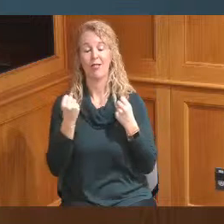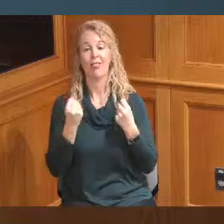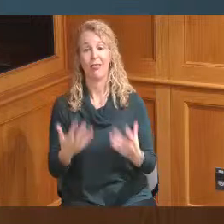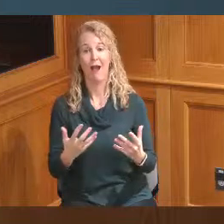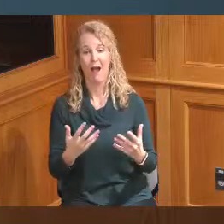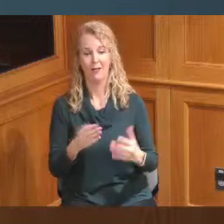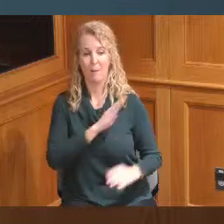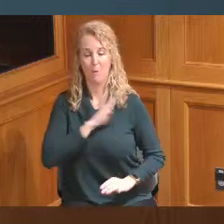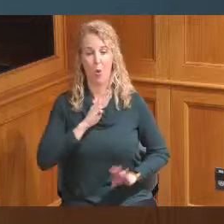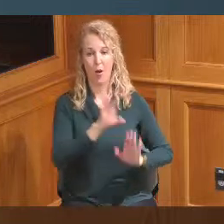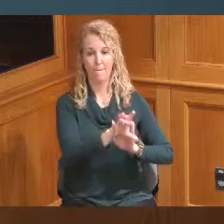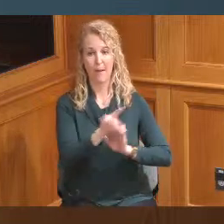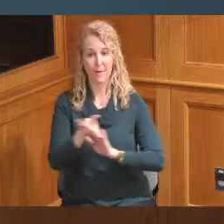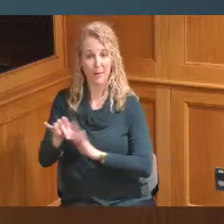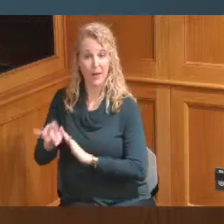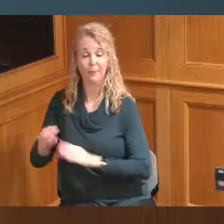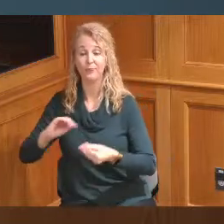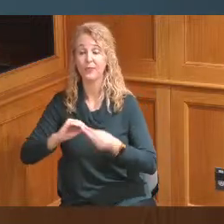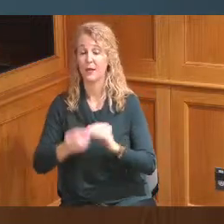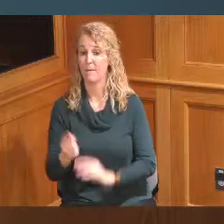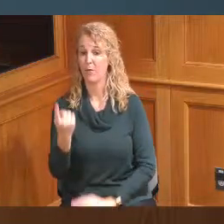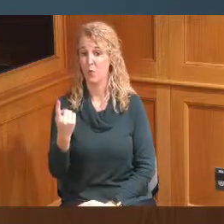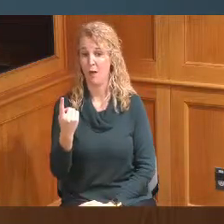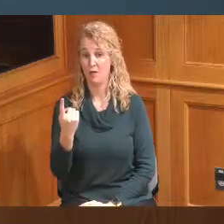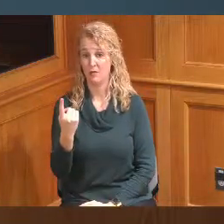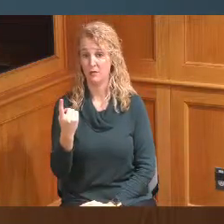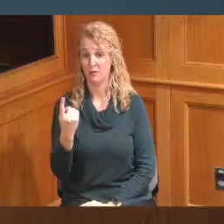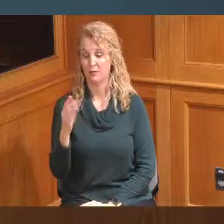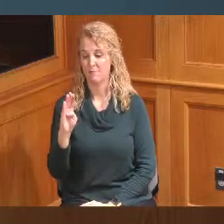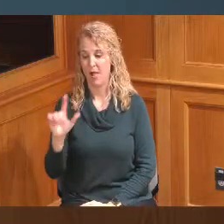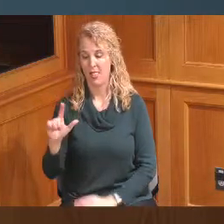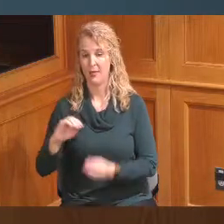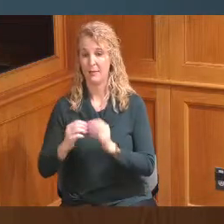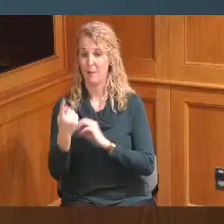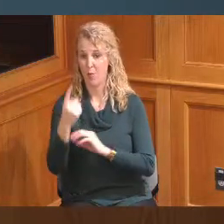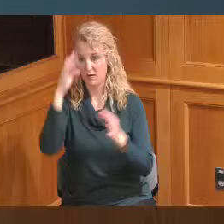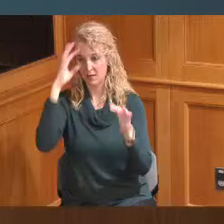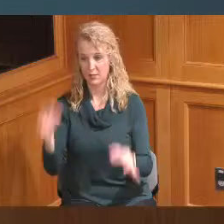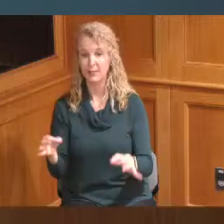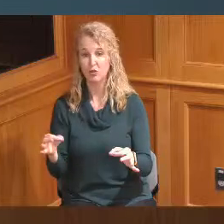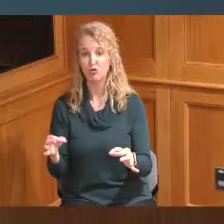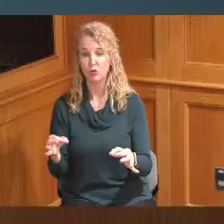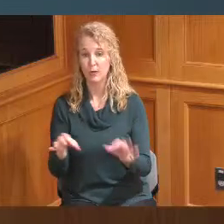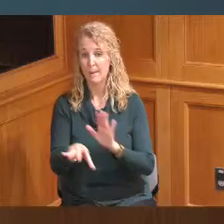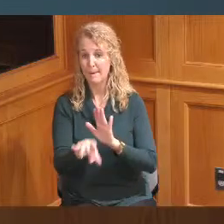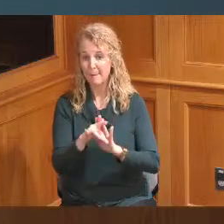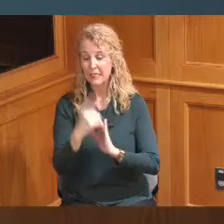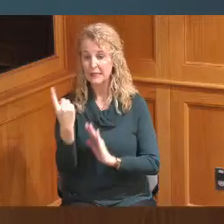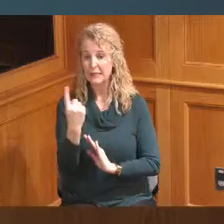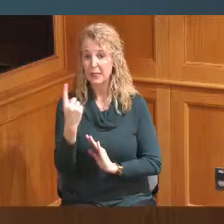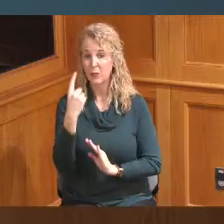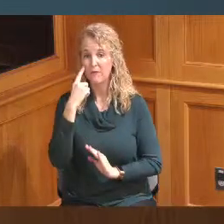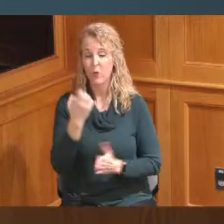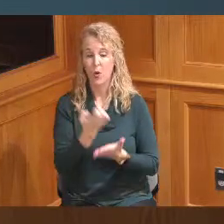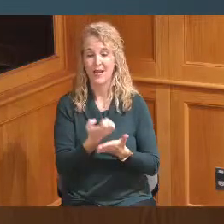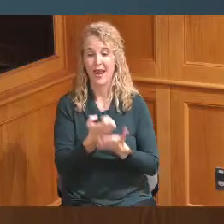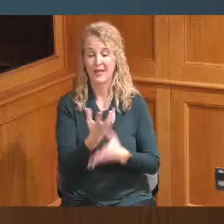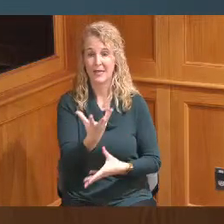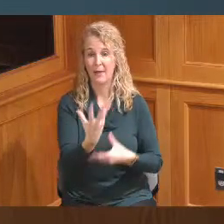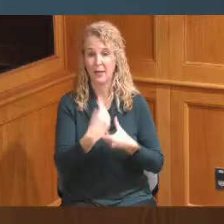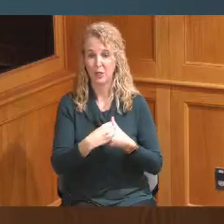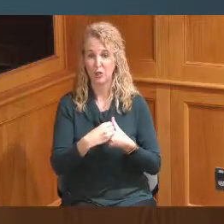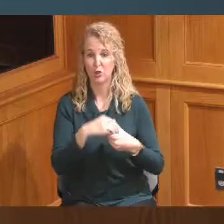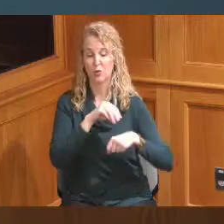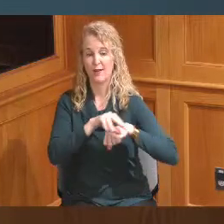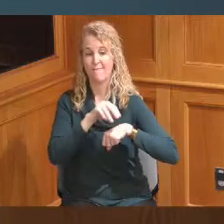appointments. Item number 1 is a resolution appointing a member to the Economic Inclusion